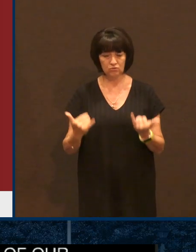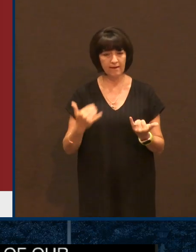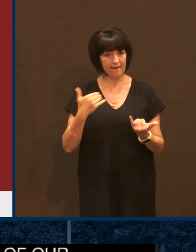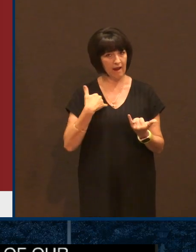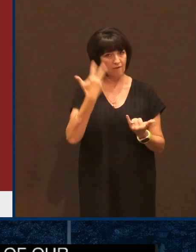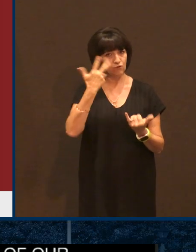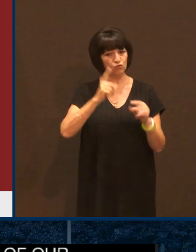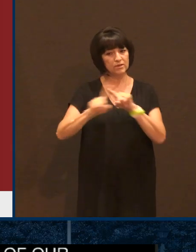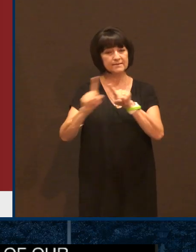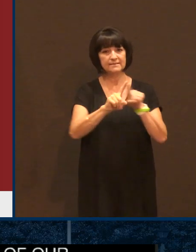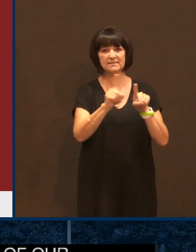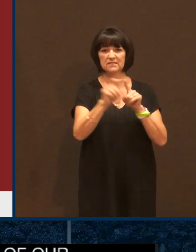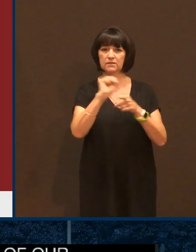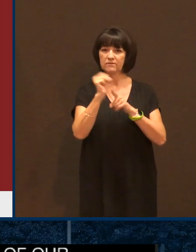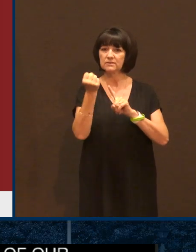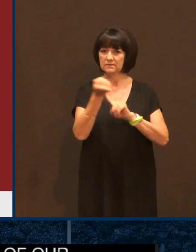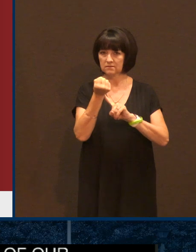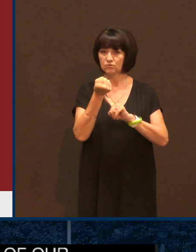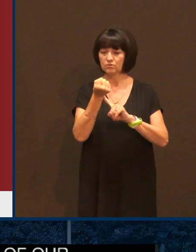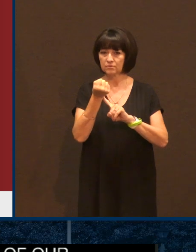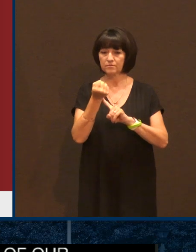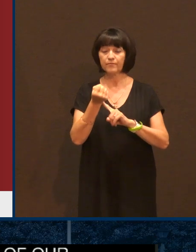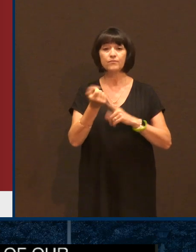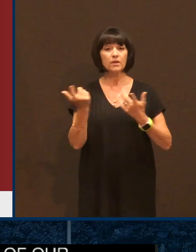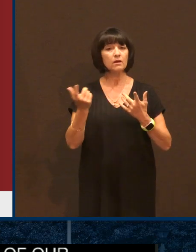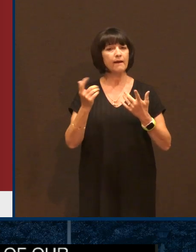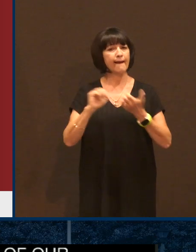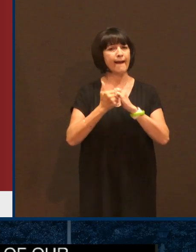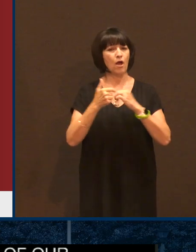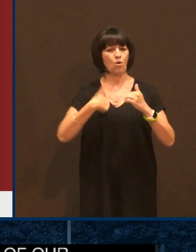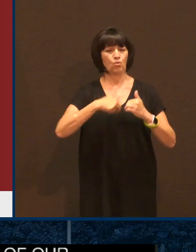scenarios, which are a measure of the wellness, the